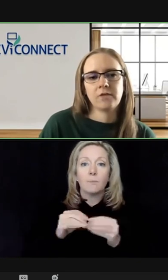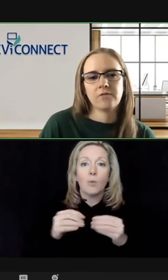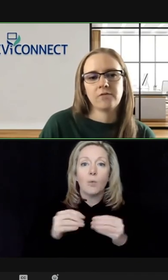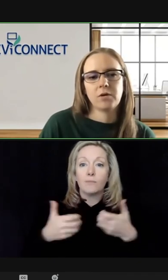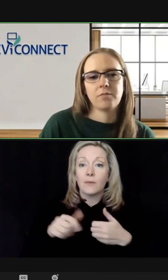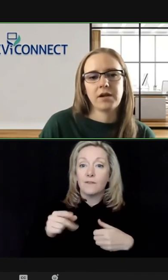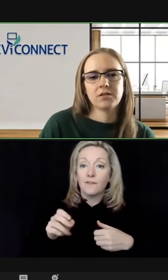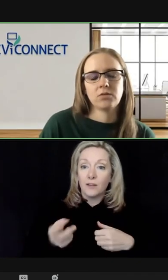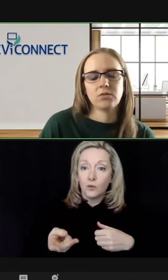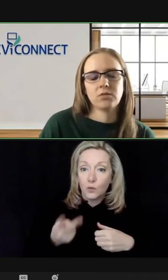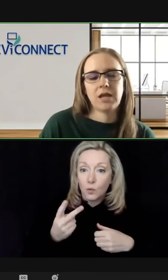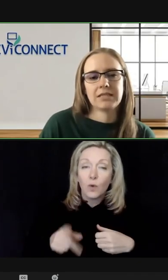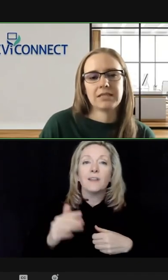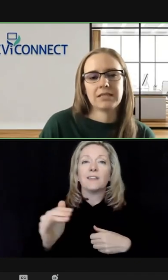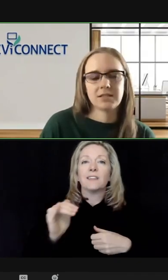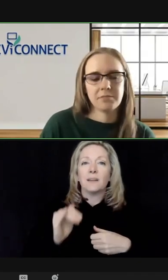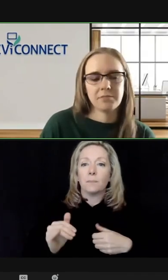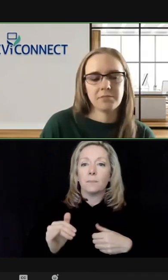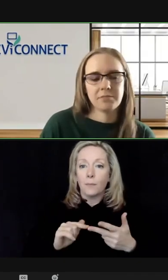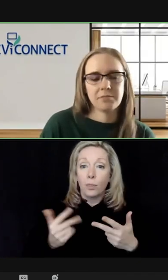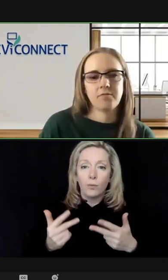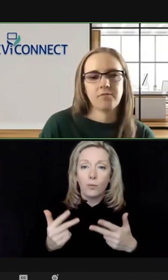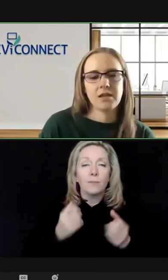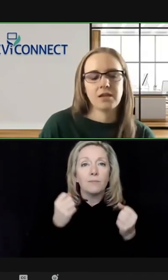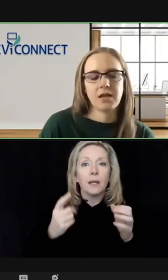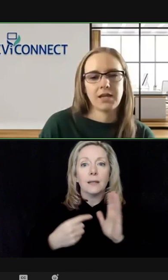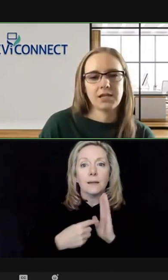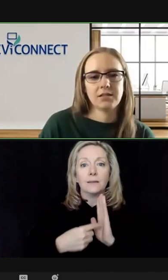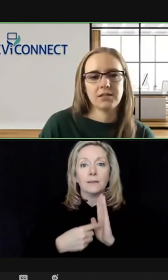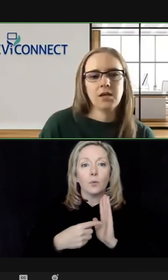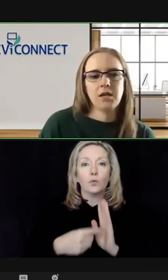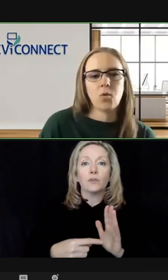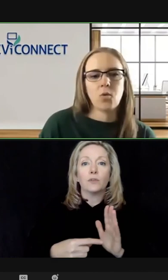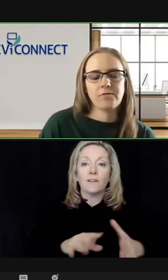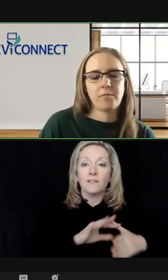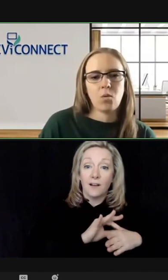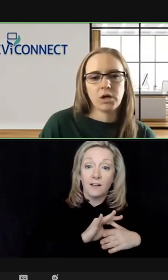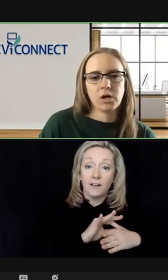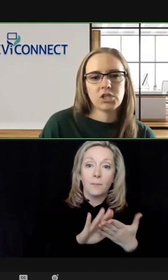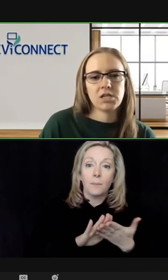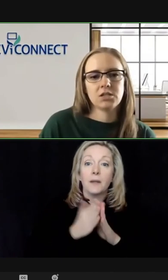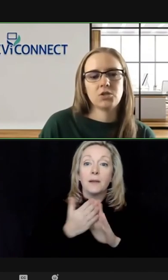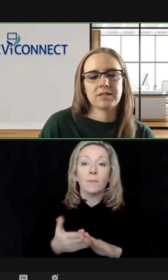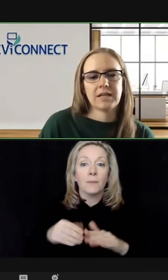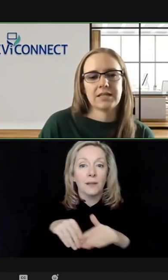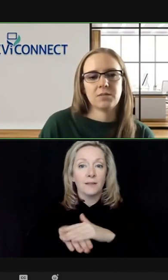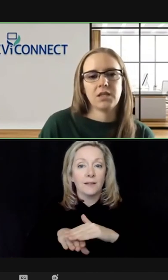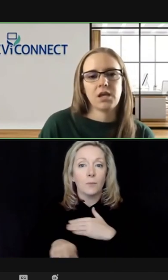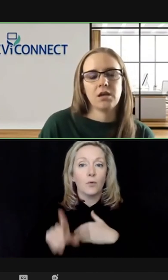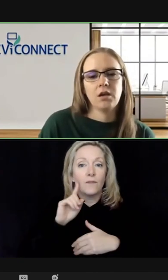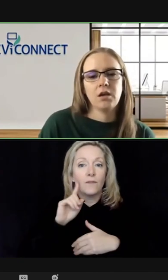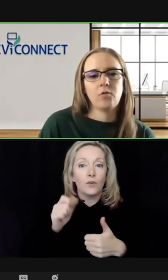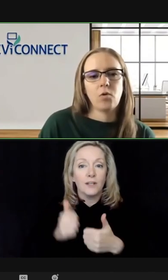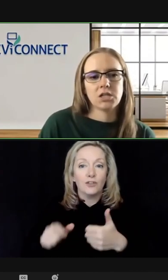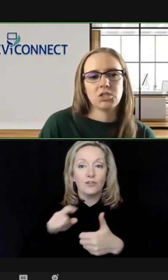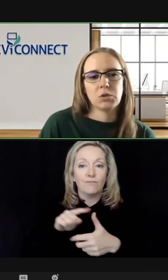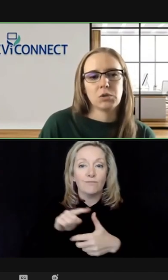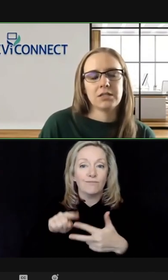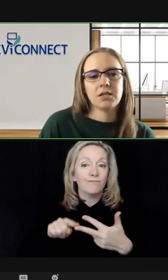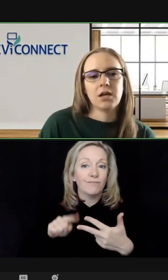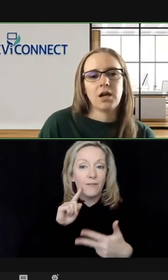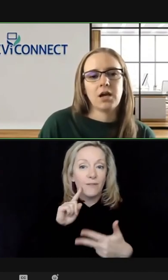then moving forward from there. So lots of just examples of making content going from that worksheet to accessibility